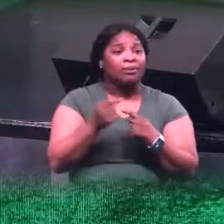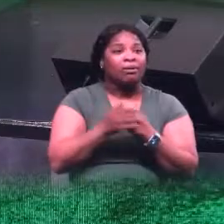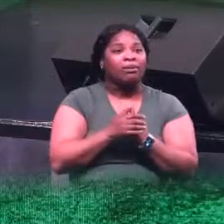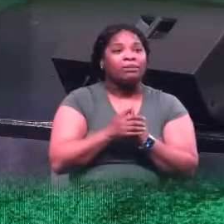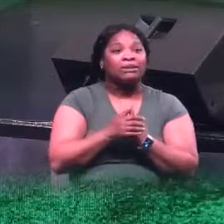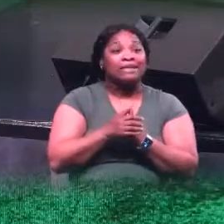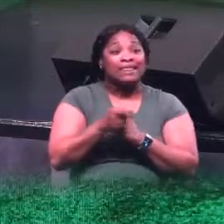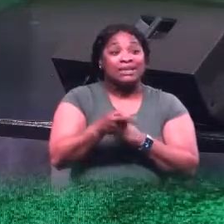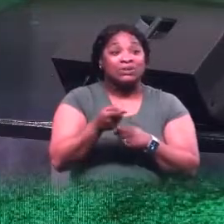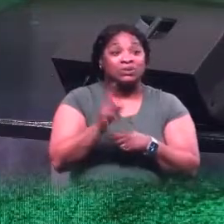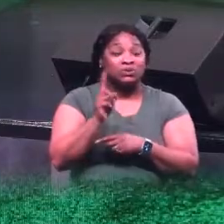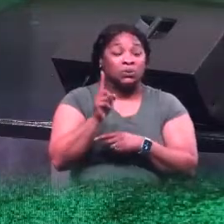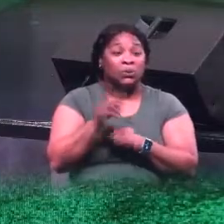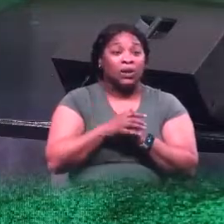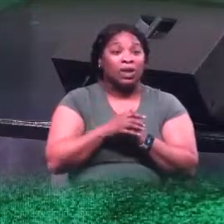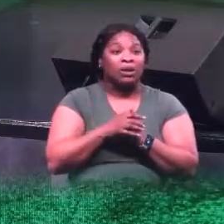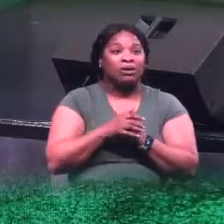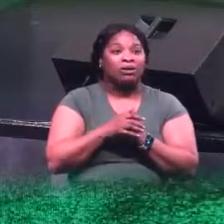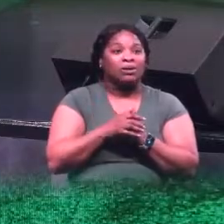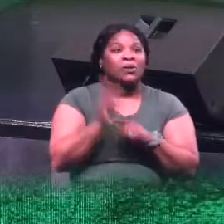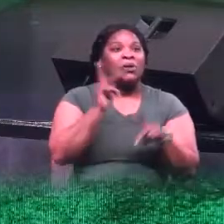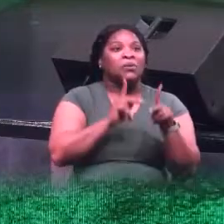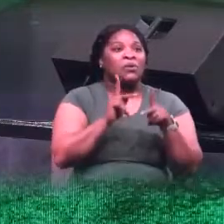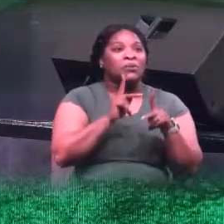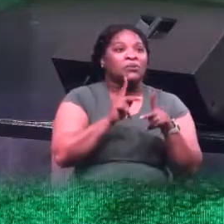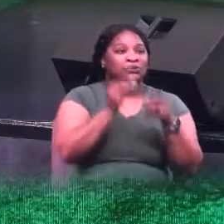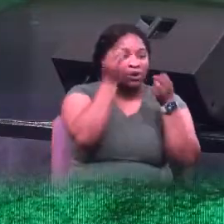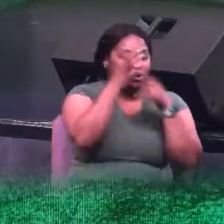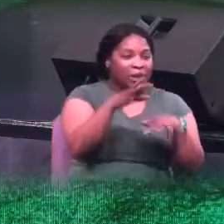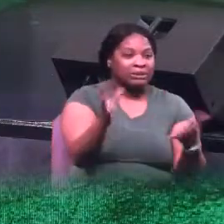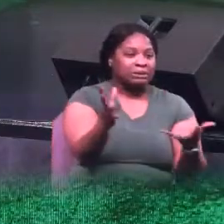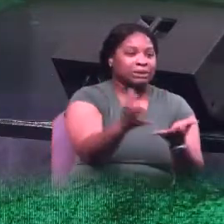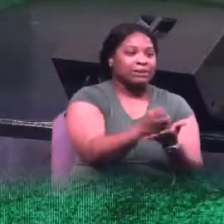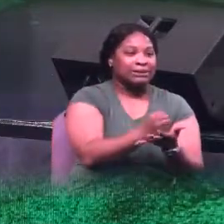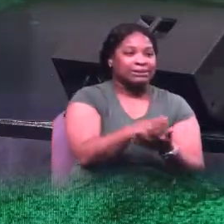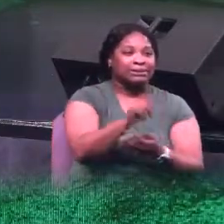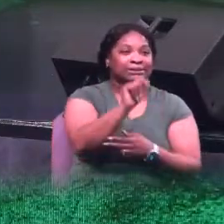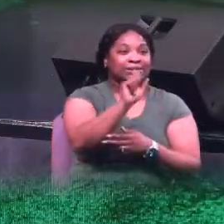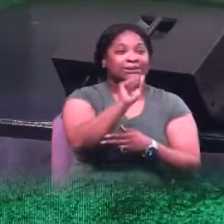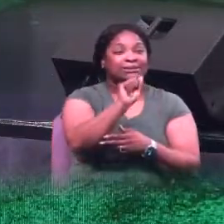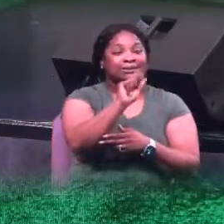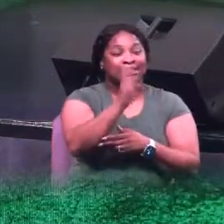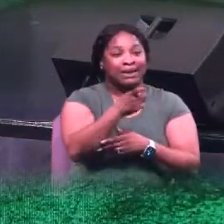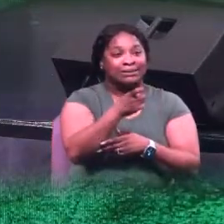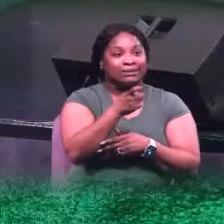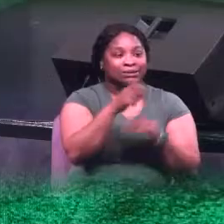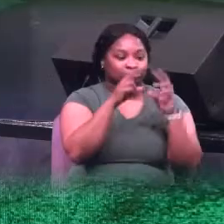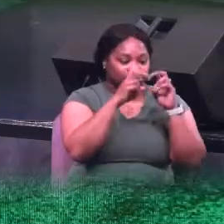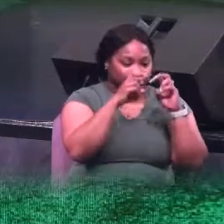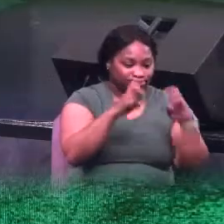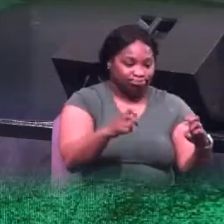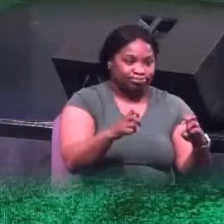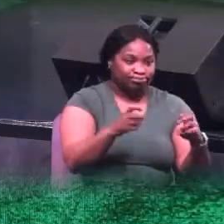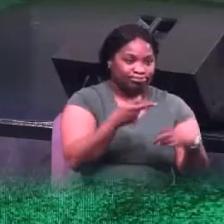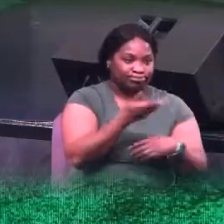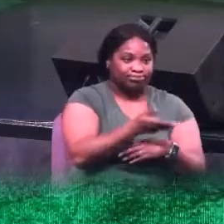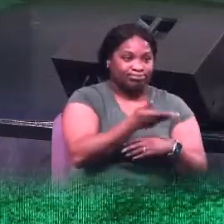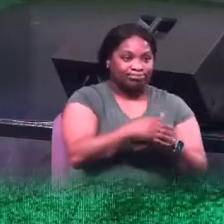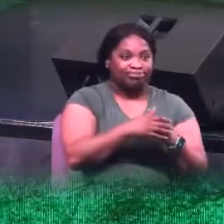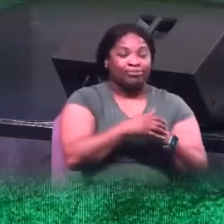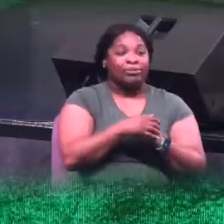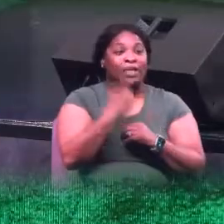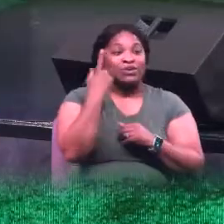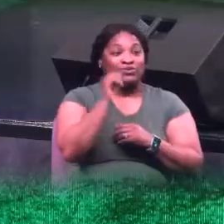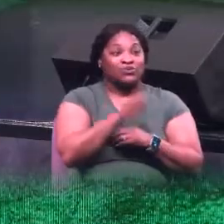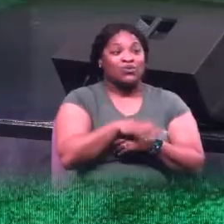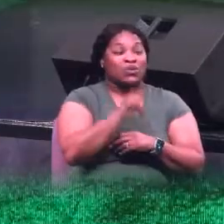where the census is collected. This is where taxes are assessed. And it was efficacious